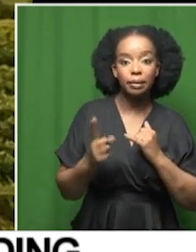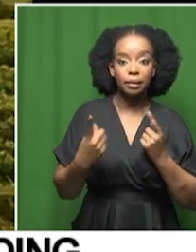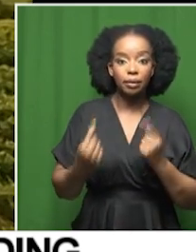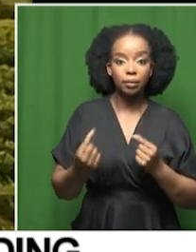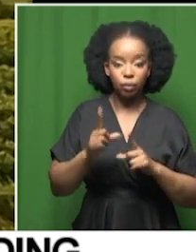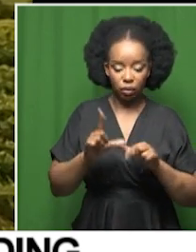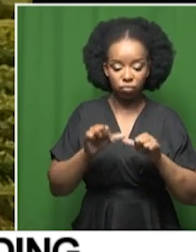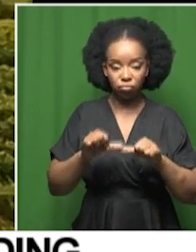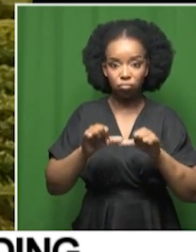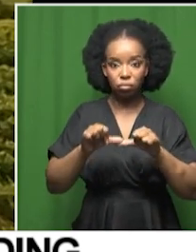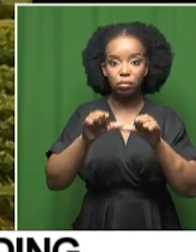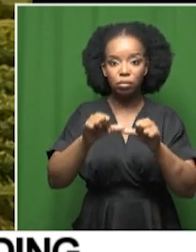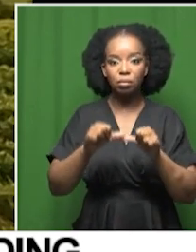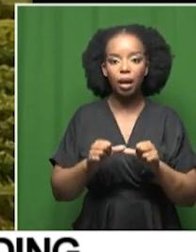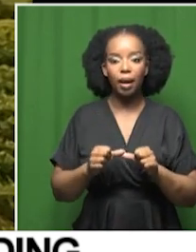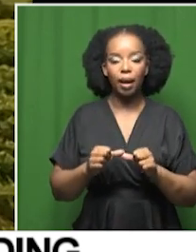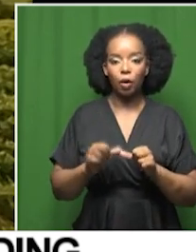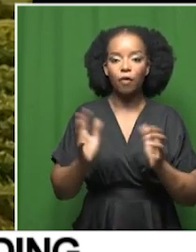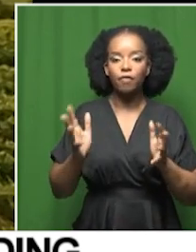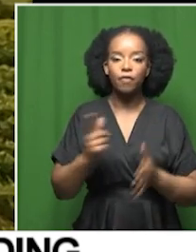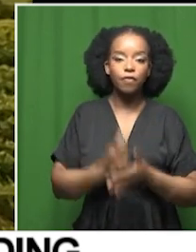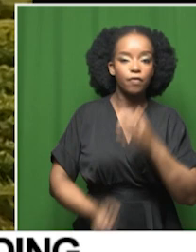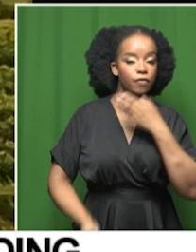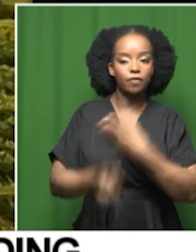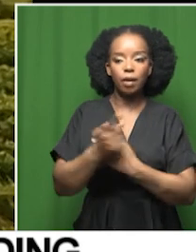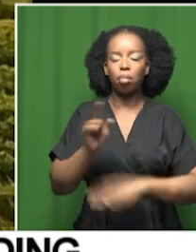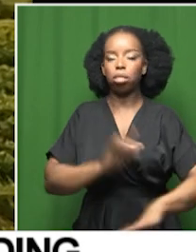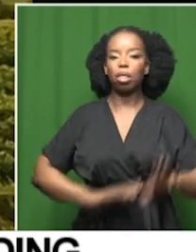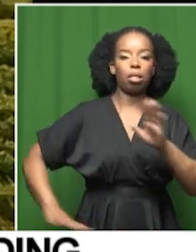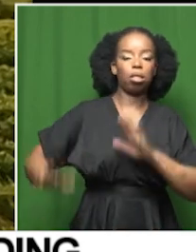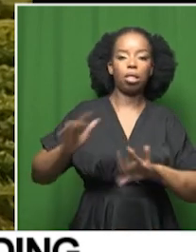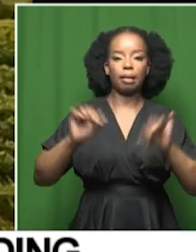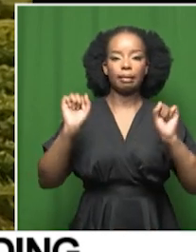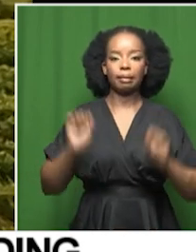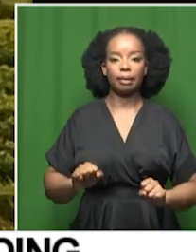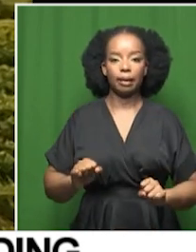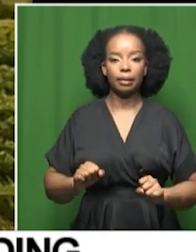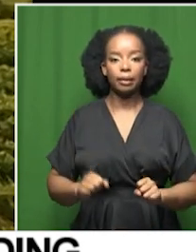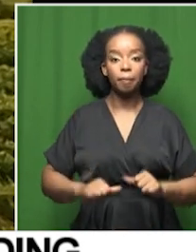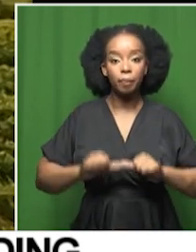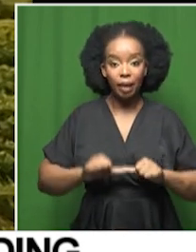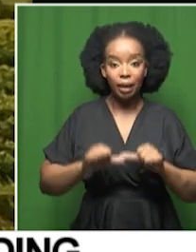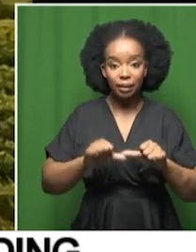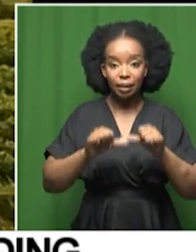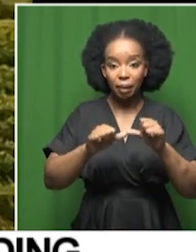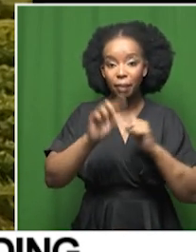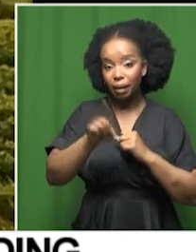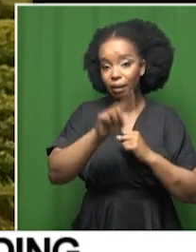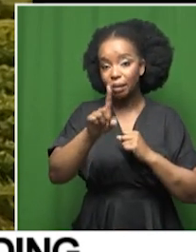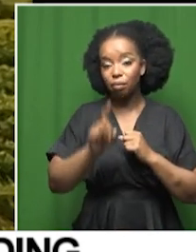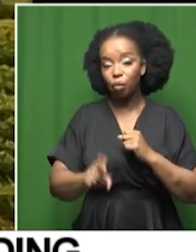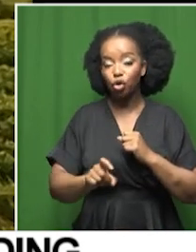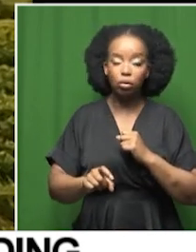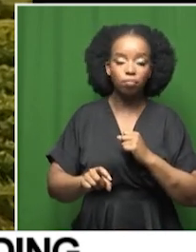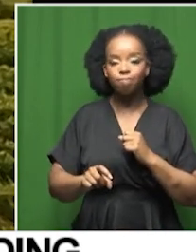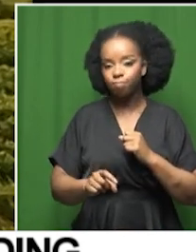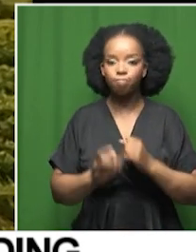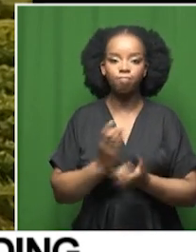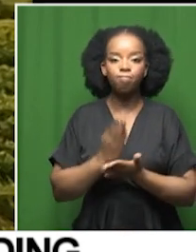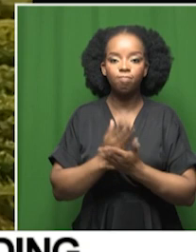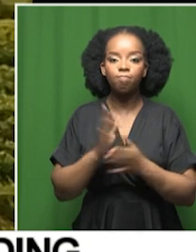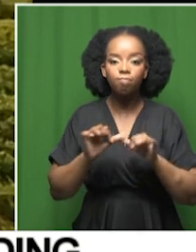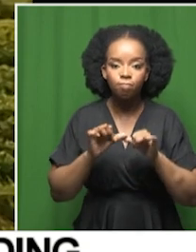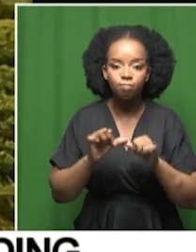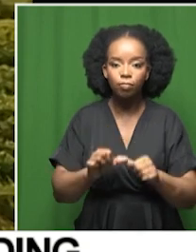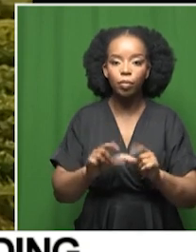to some extent by taking a bit of a knock. The sustainability of that, of course, is in question. So the food increases that we have seen already